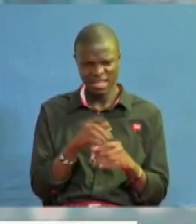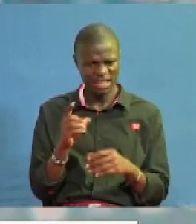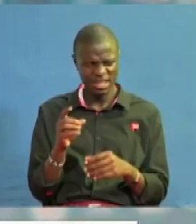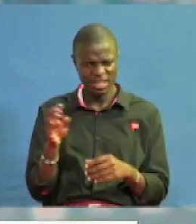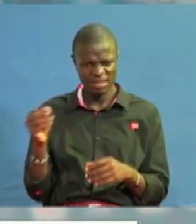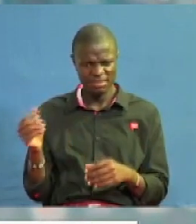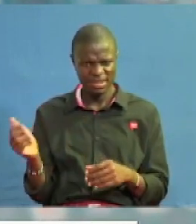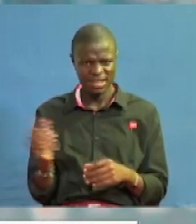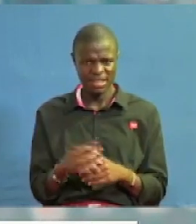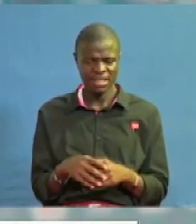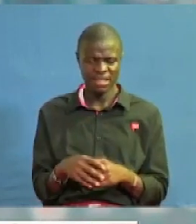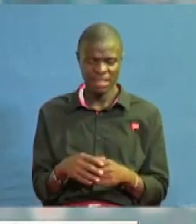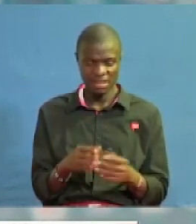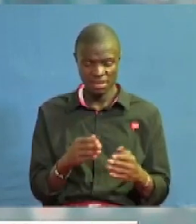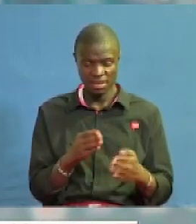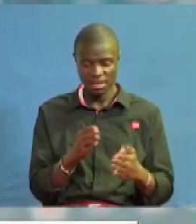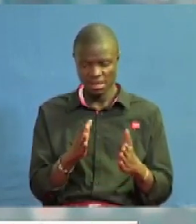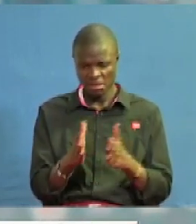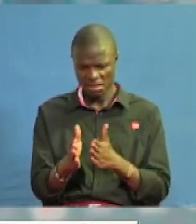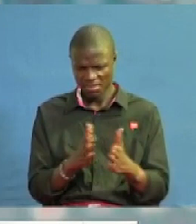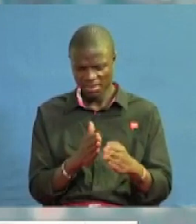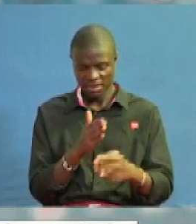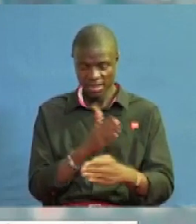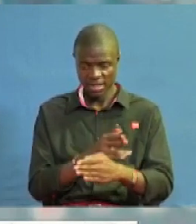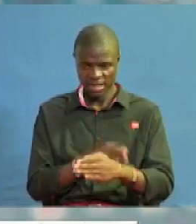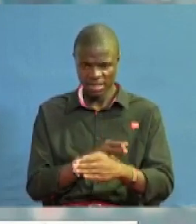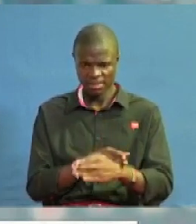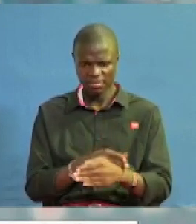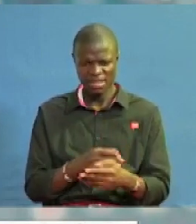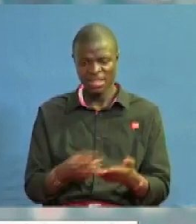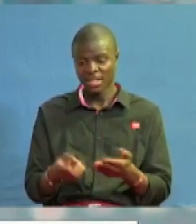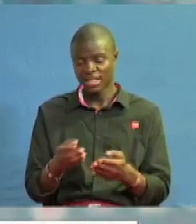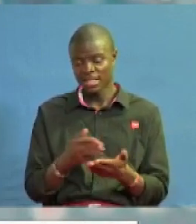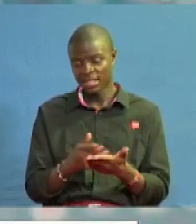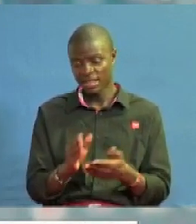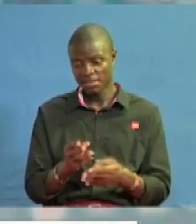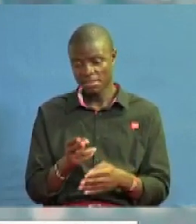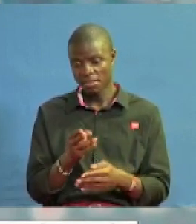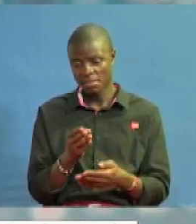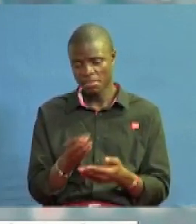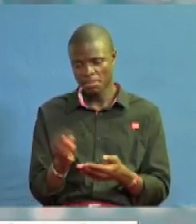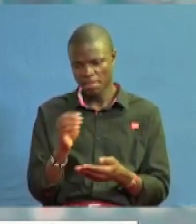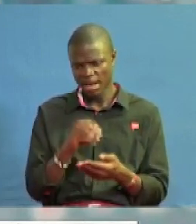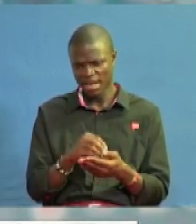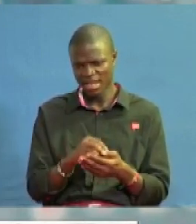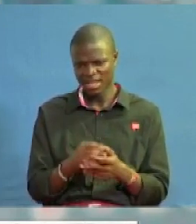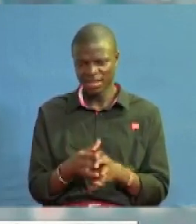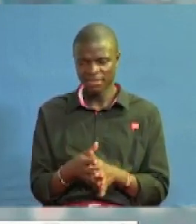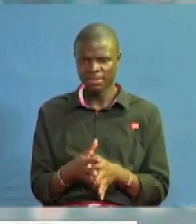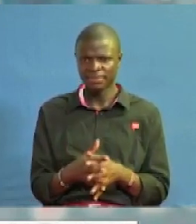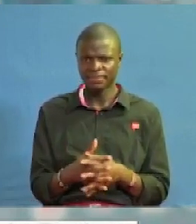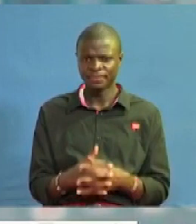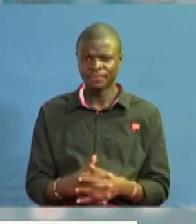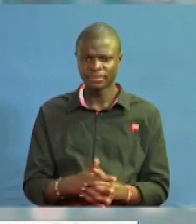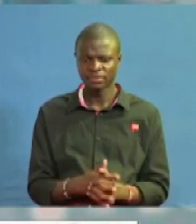in between the time that you're going to recoup your investment, there is some money that comes to you. Again, income. Yeah. You